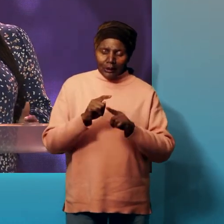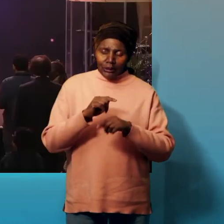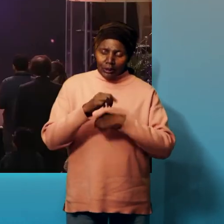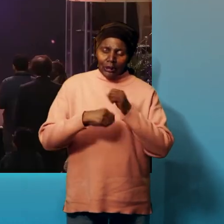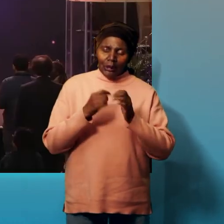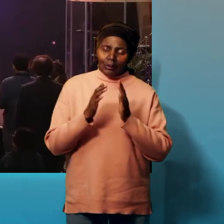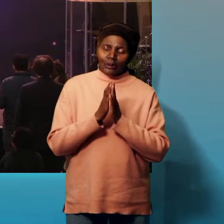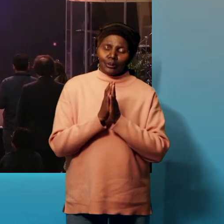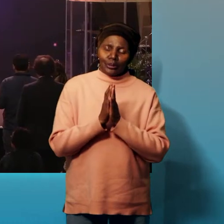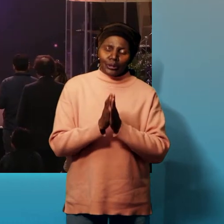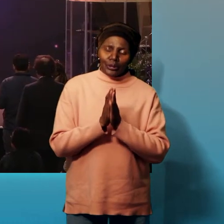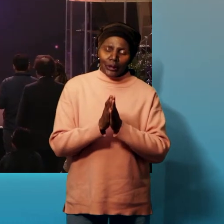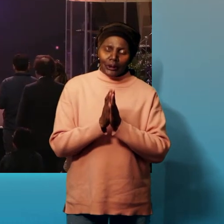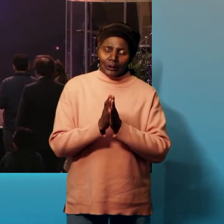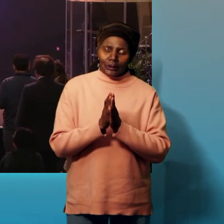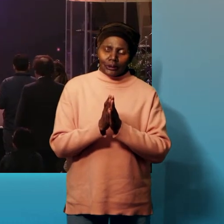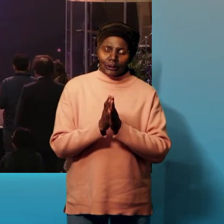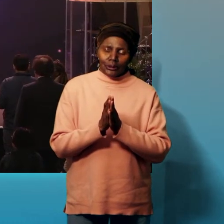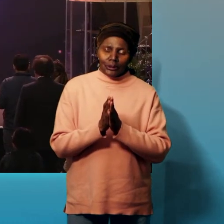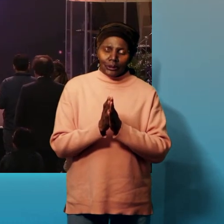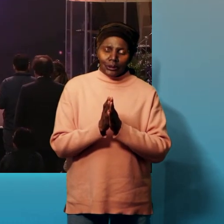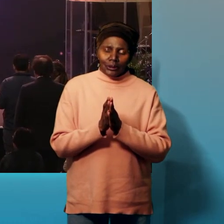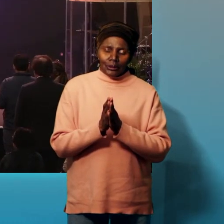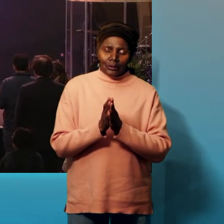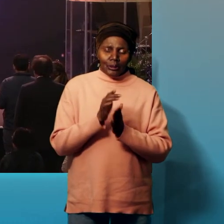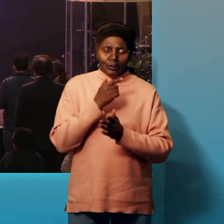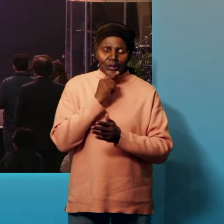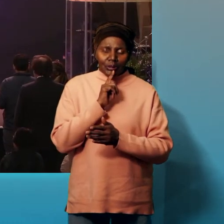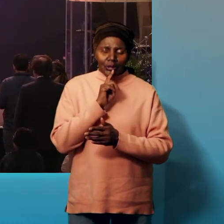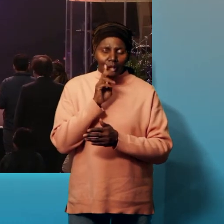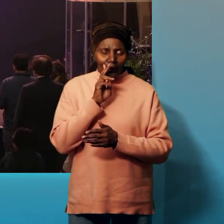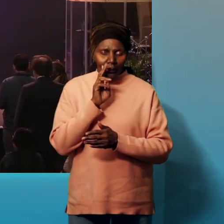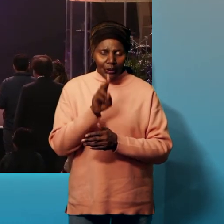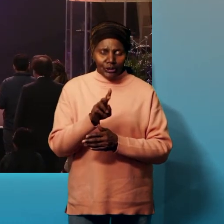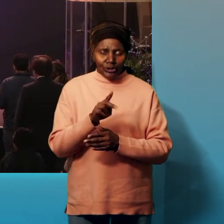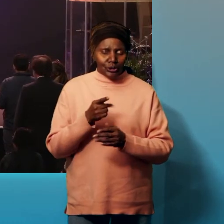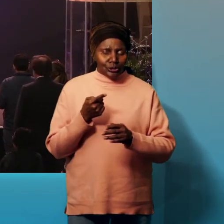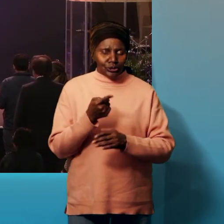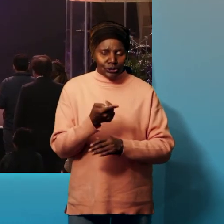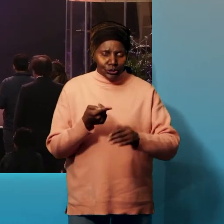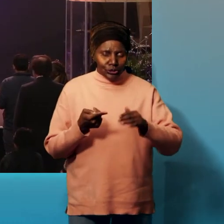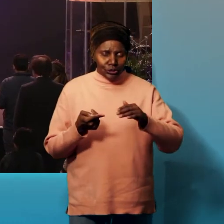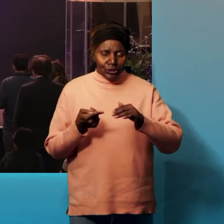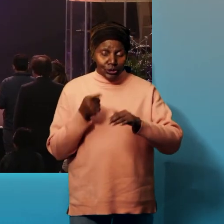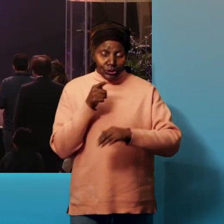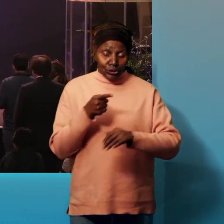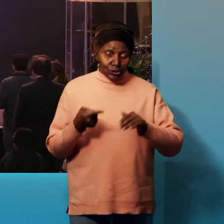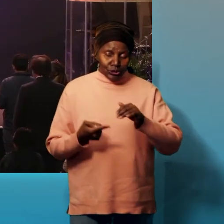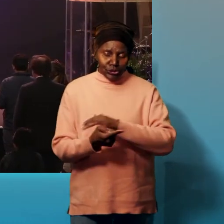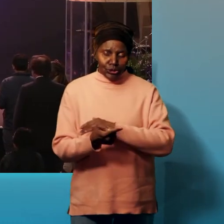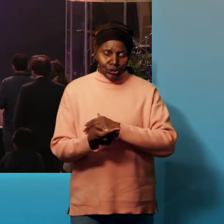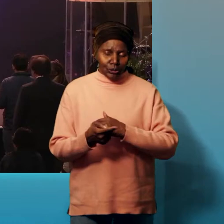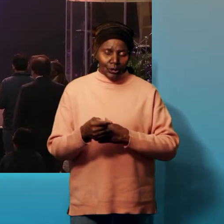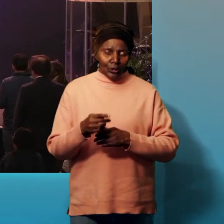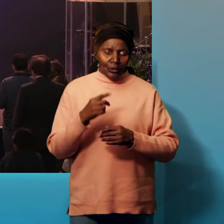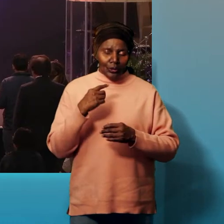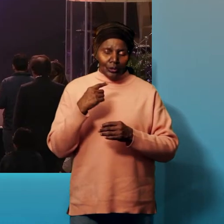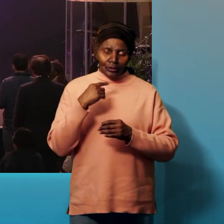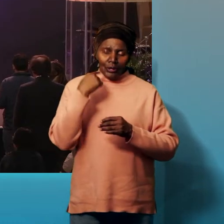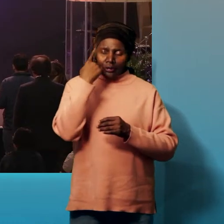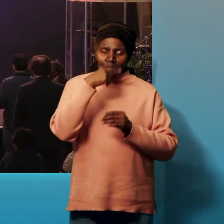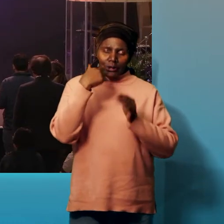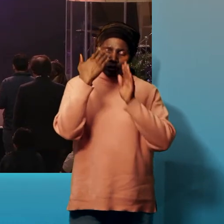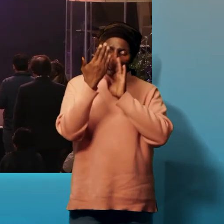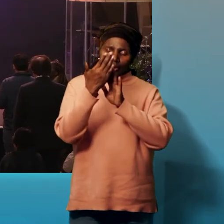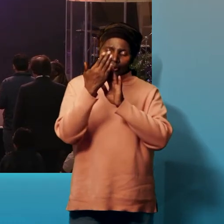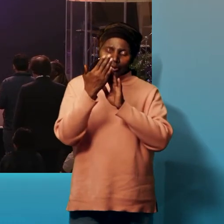who may be watching on YouTube or Facebook and they're not born again and this is how they feel, but you led them there. We intervene